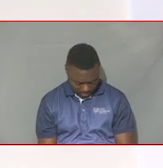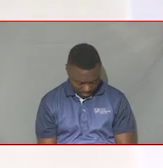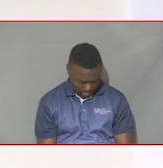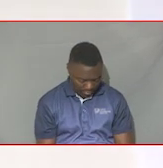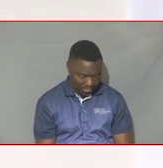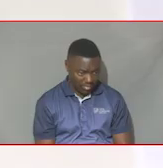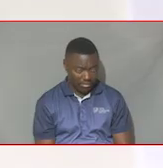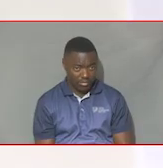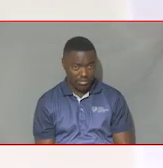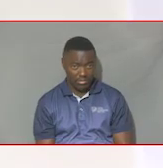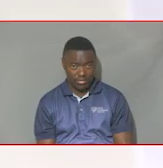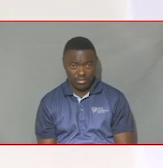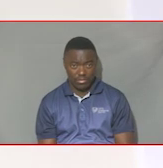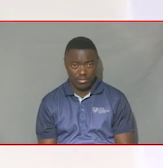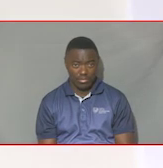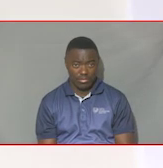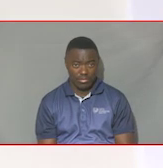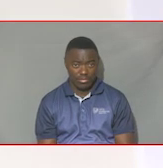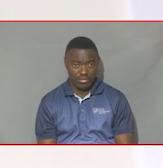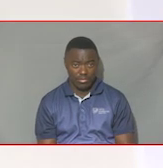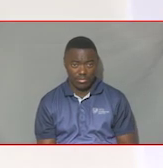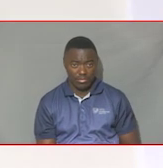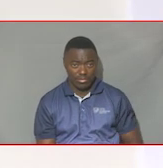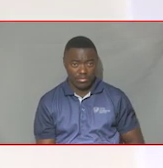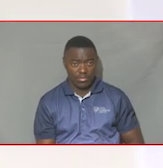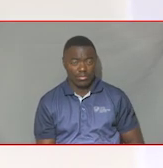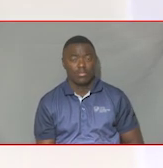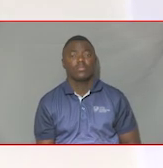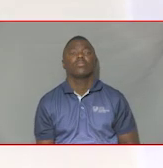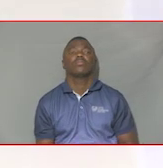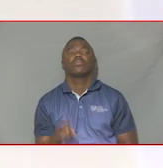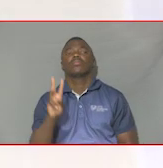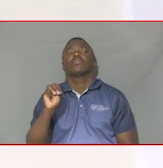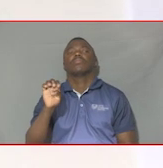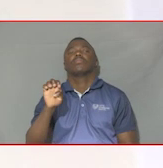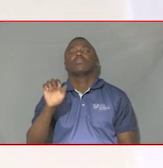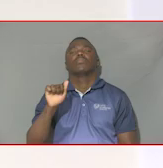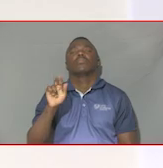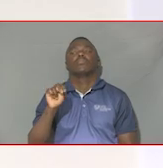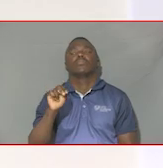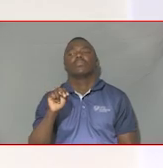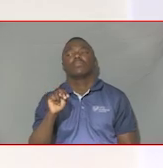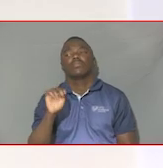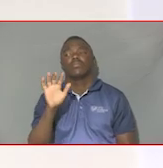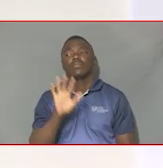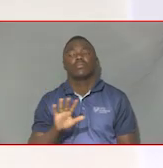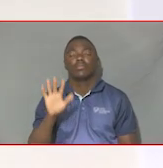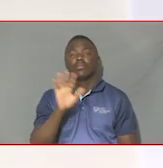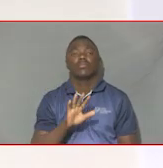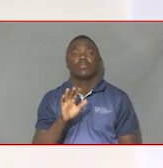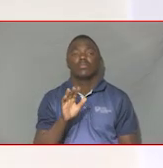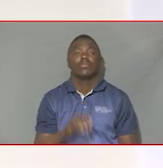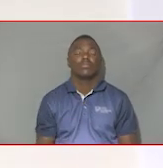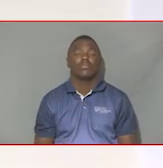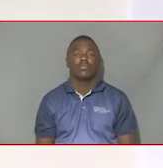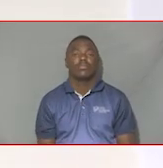in this case, people, they are going to ask you to work out the mean, that is the average of the votes.